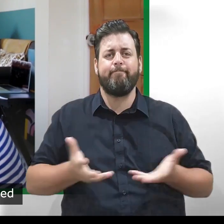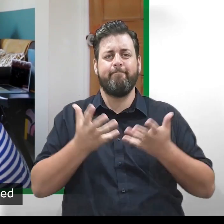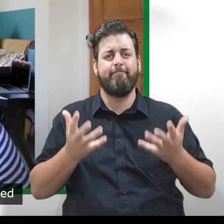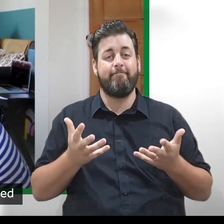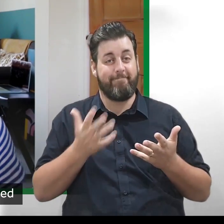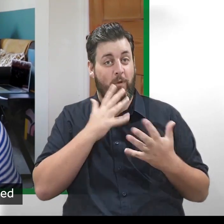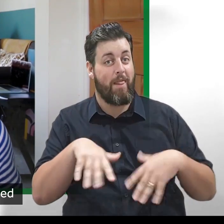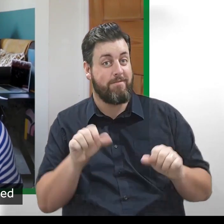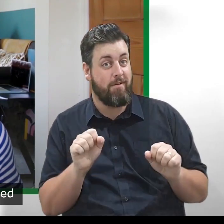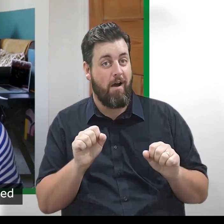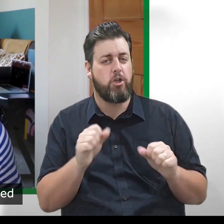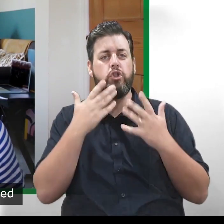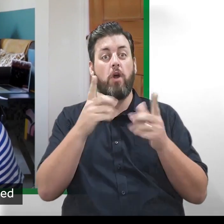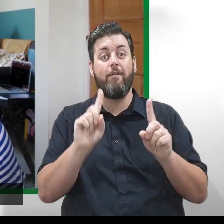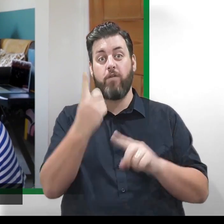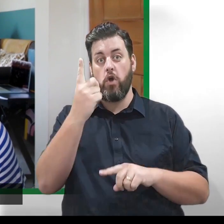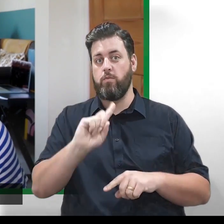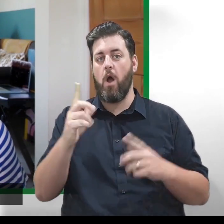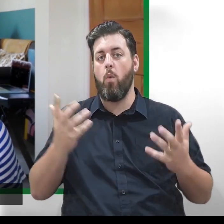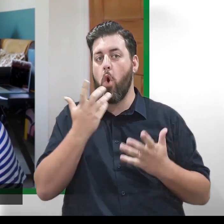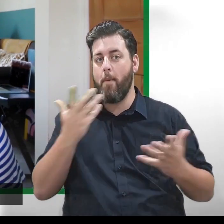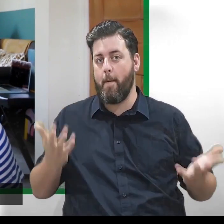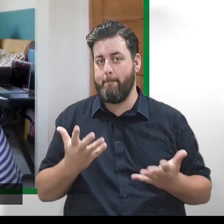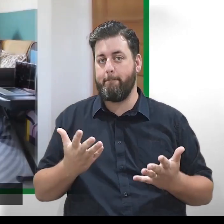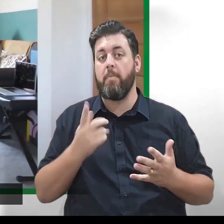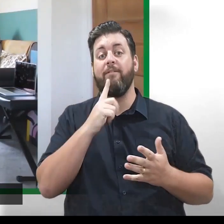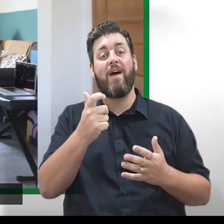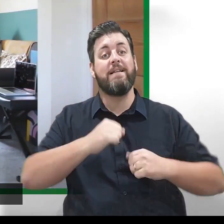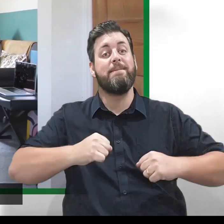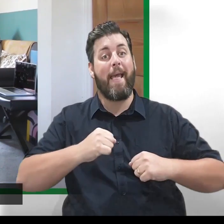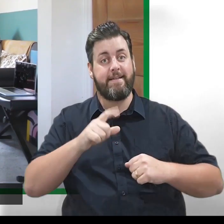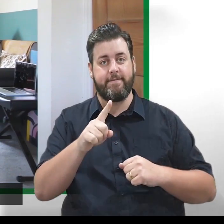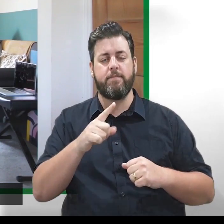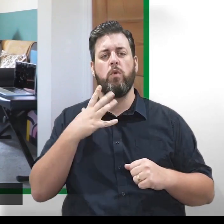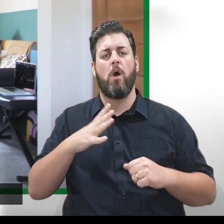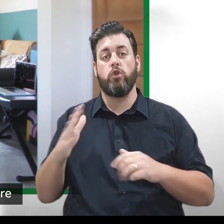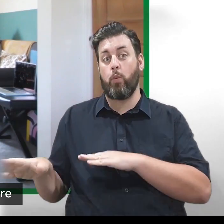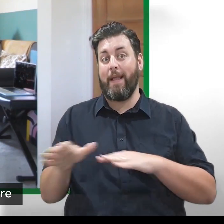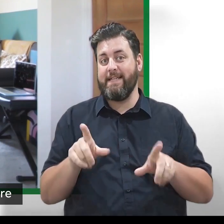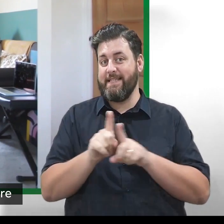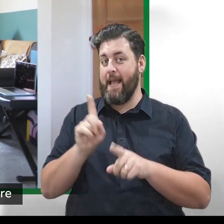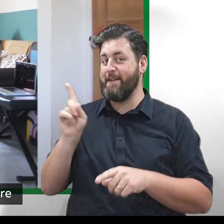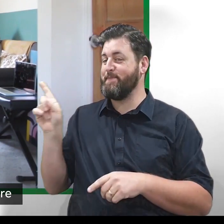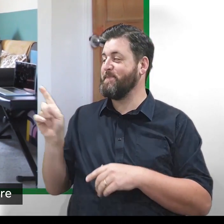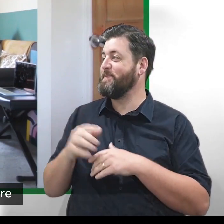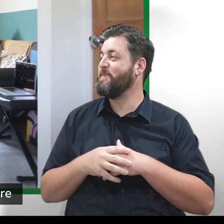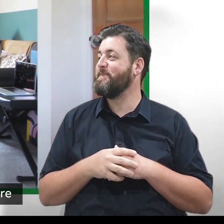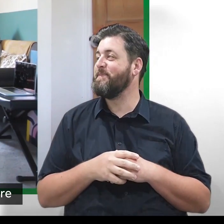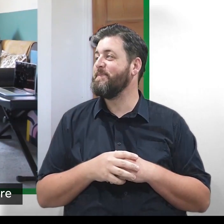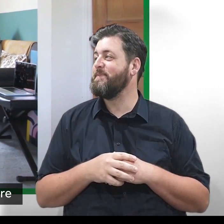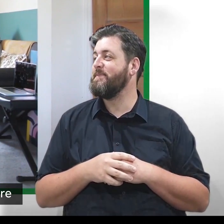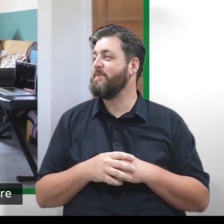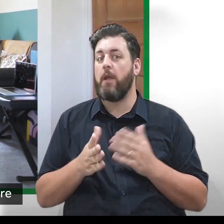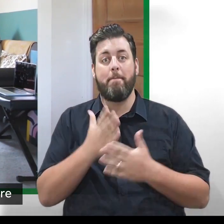creative. So let's get started. We'll get going with a quick warm up first. So let's find a space. So you just want to swing those arms from side